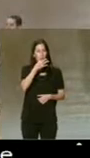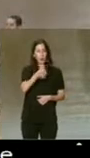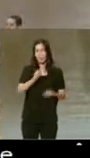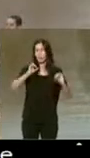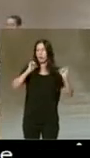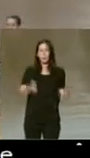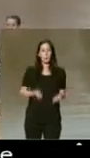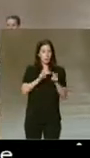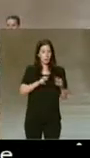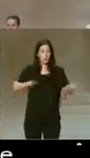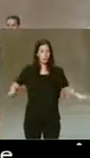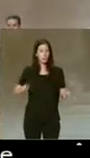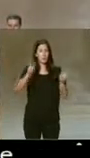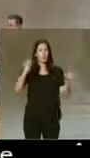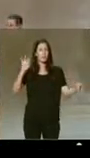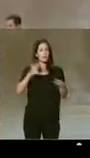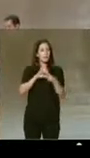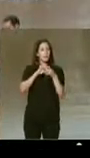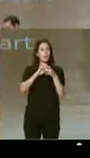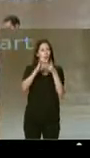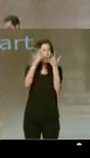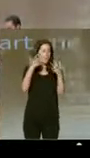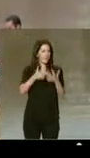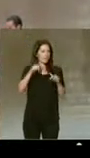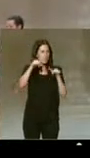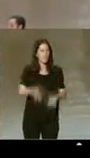afternoon session with a round table entitled